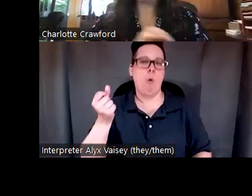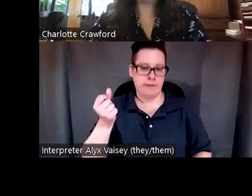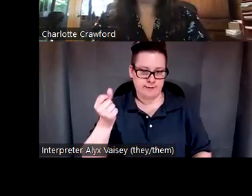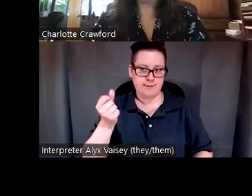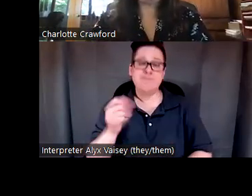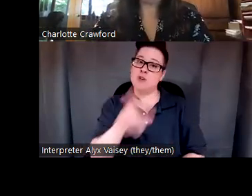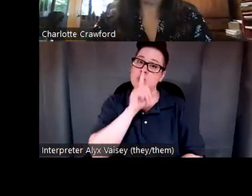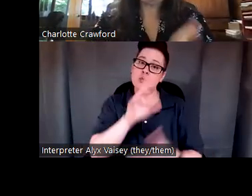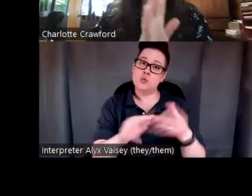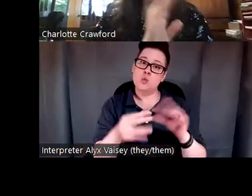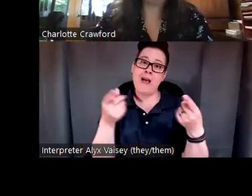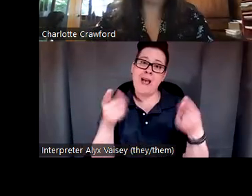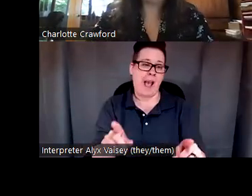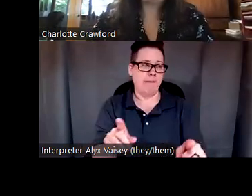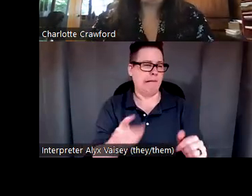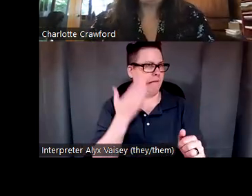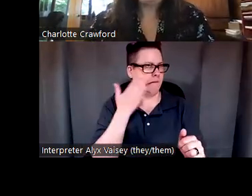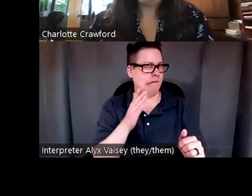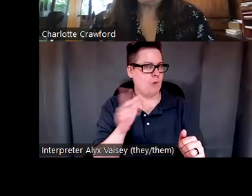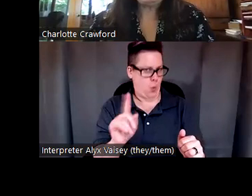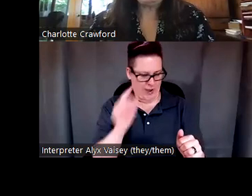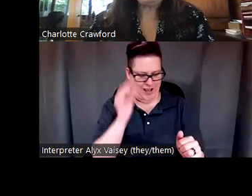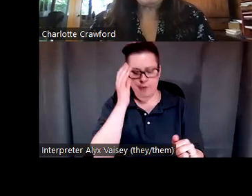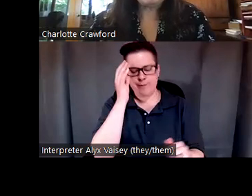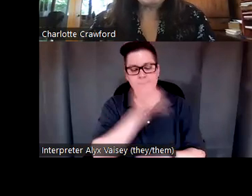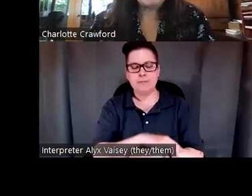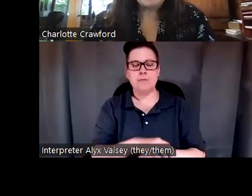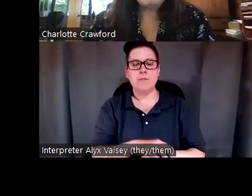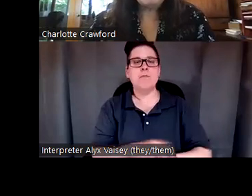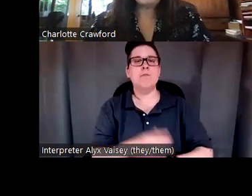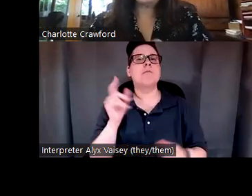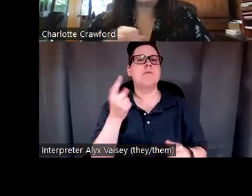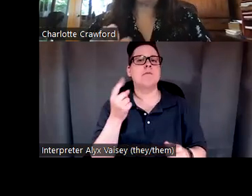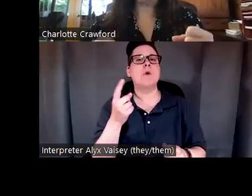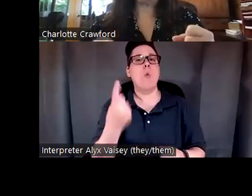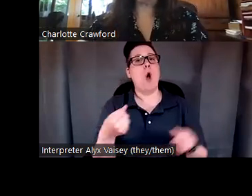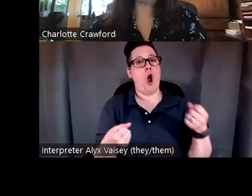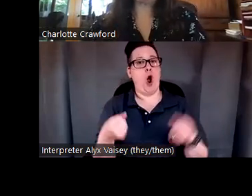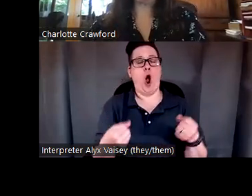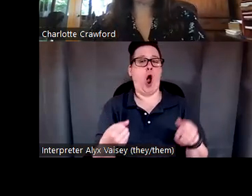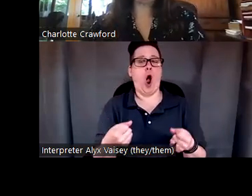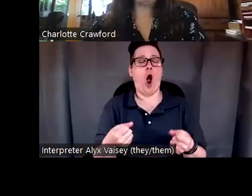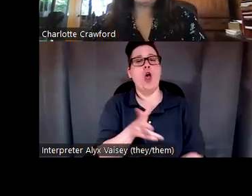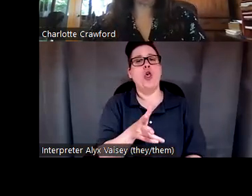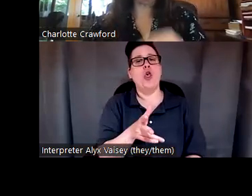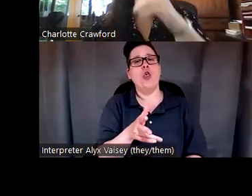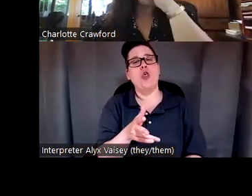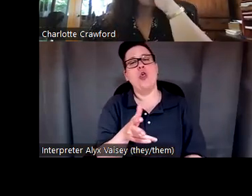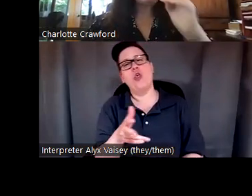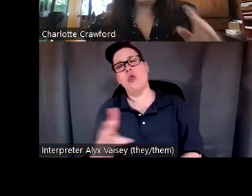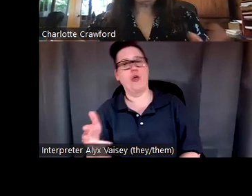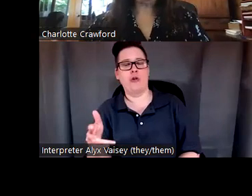this is a true story, happened, I'm not even sure where. There was a car that had kind of drifted off the side of the road, no